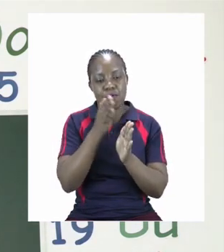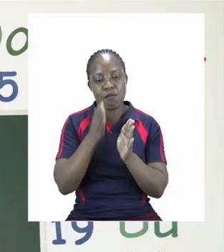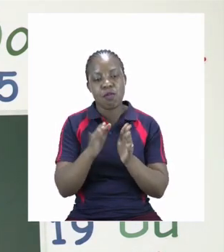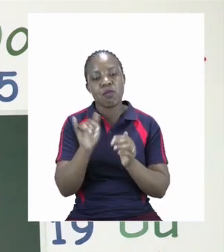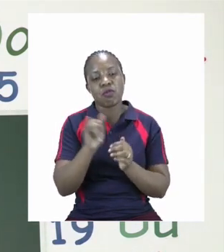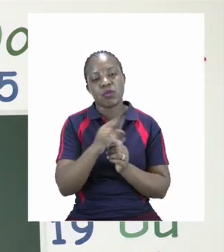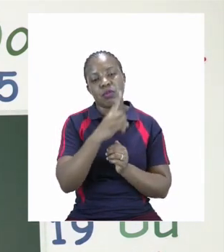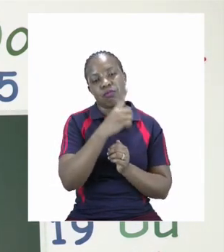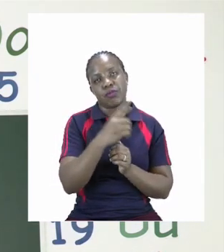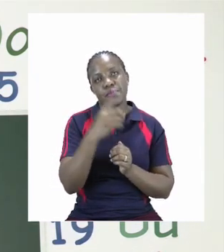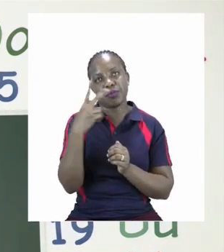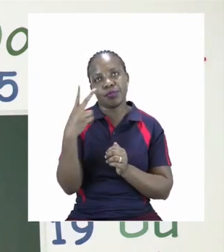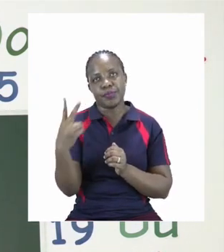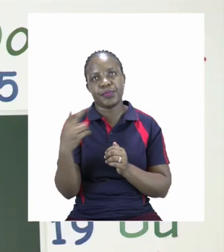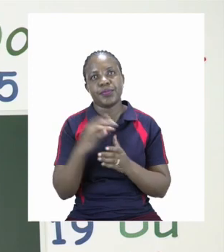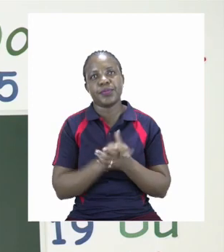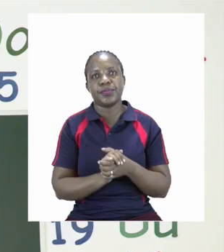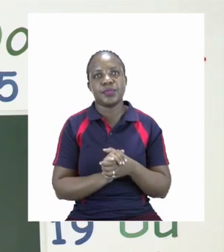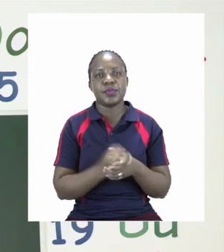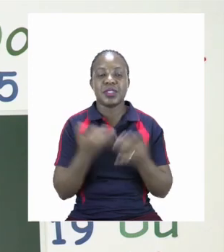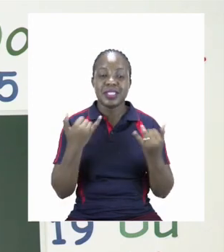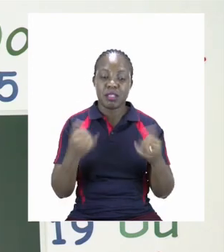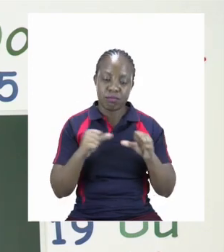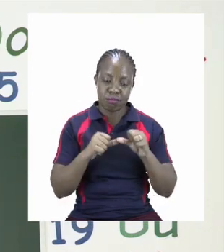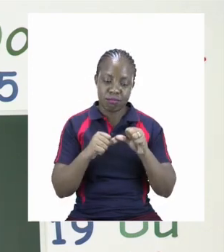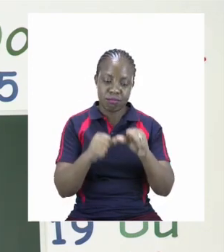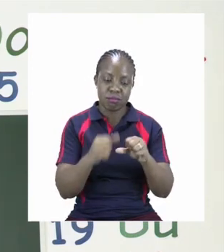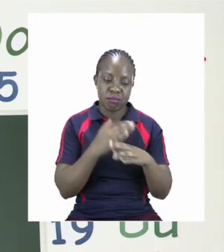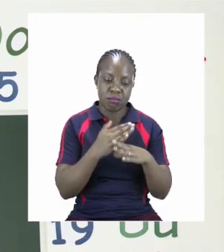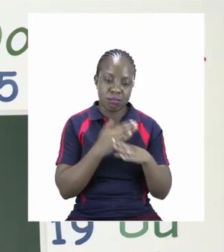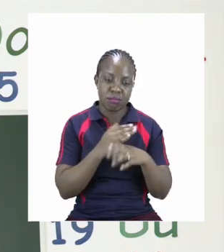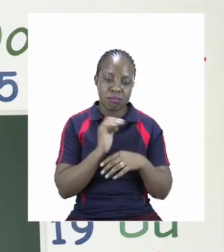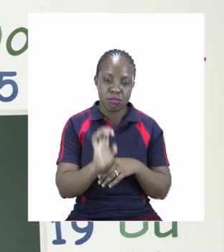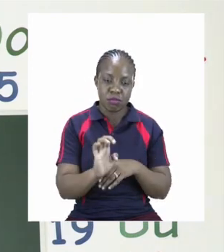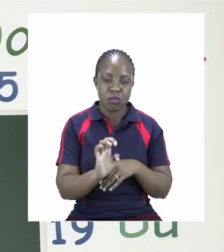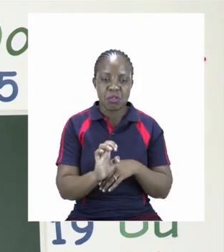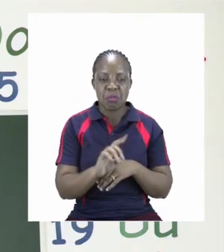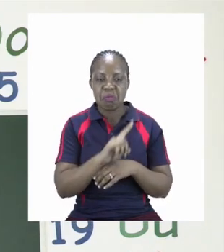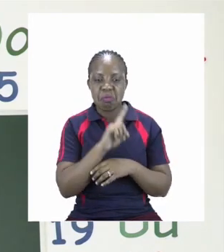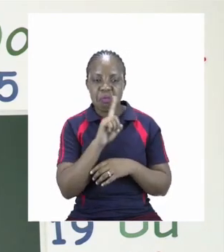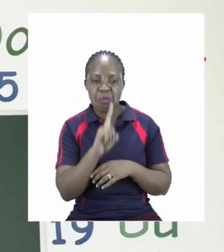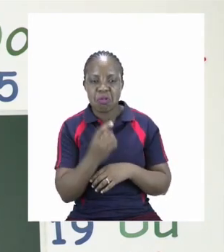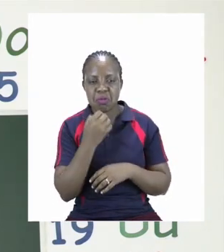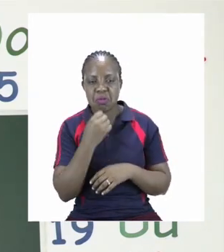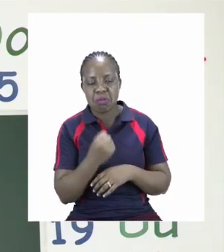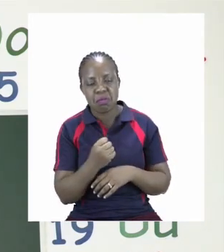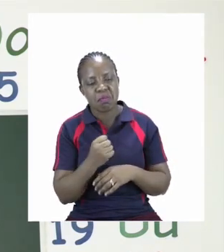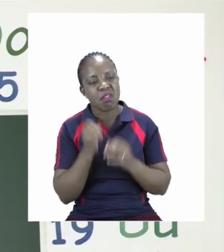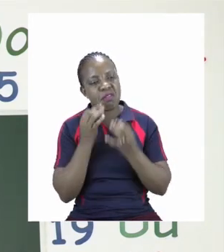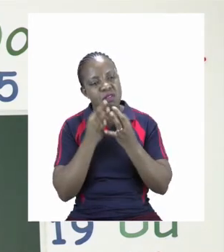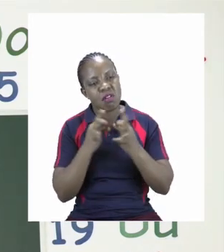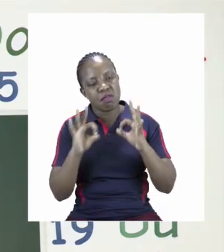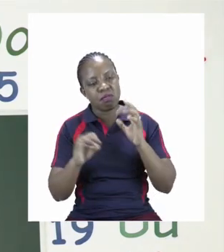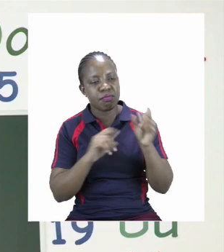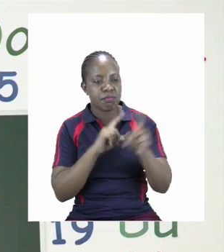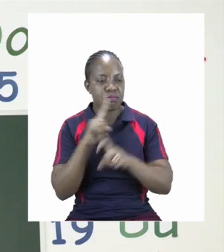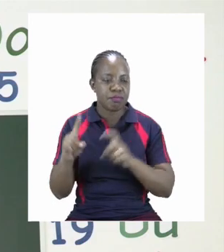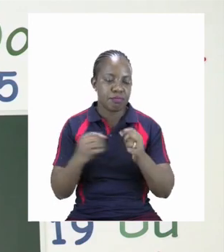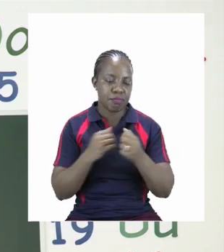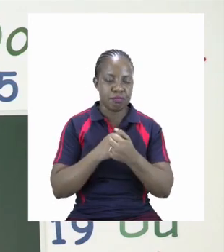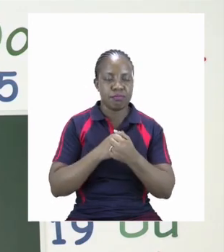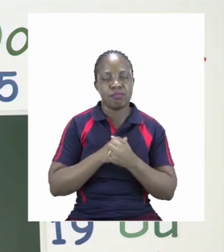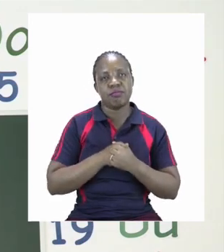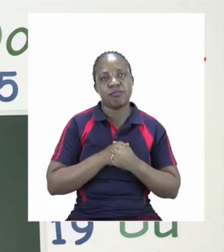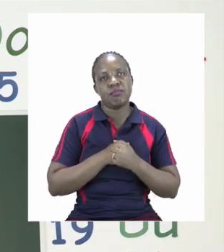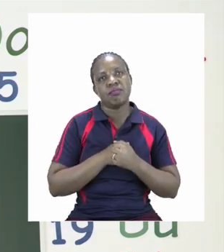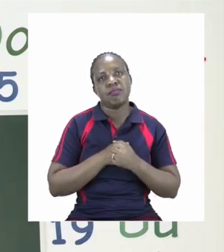remember, if you have any questions, feel free to ask the adults that are around you. I will see you